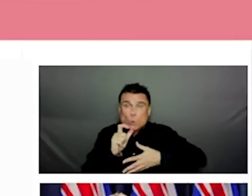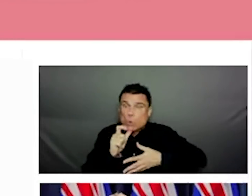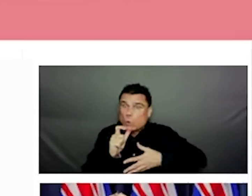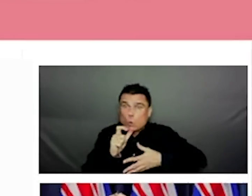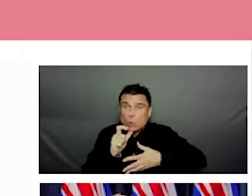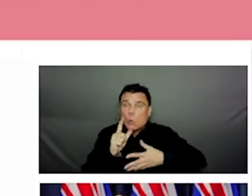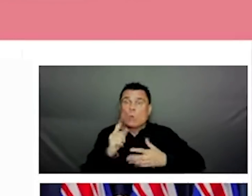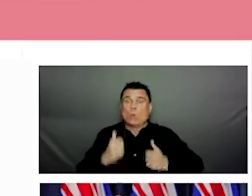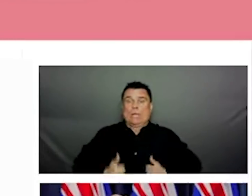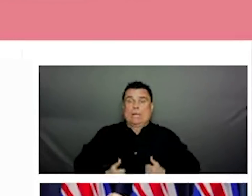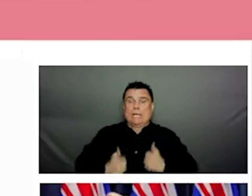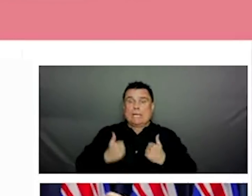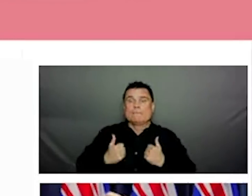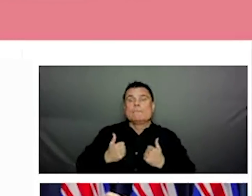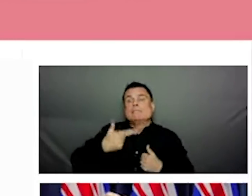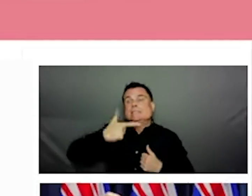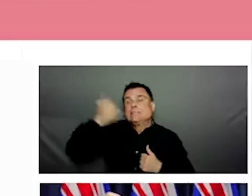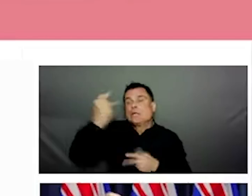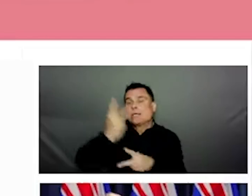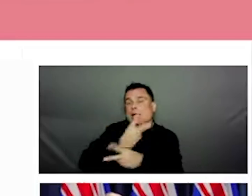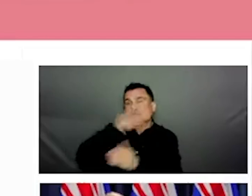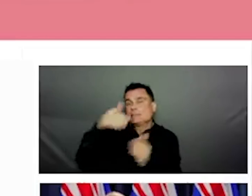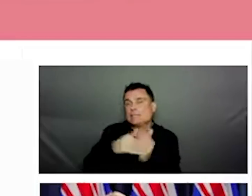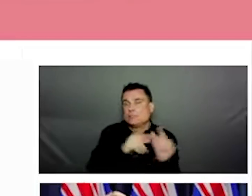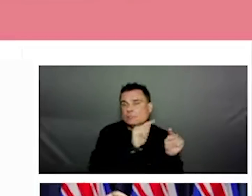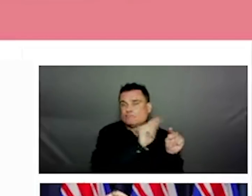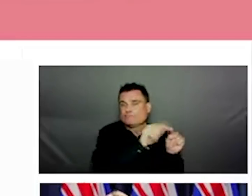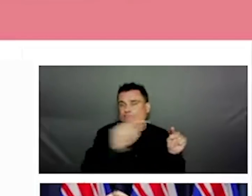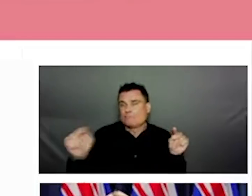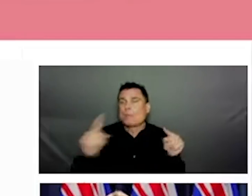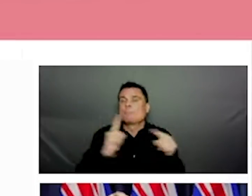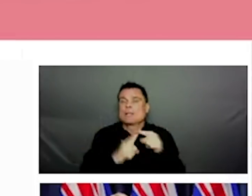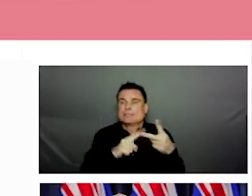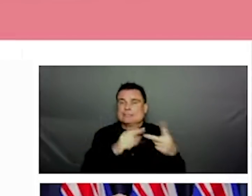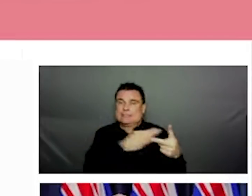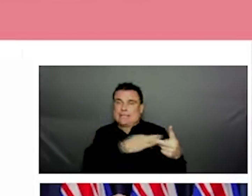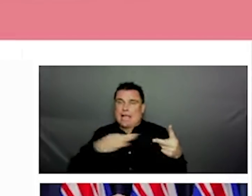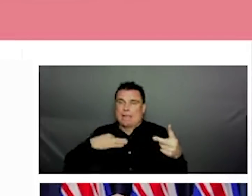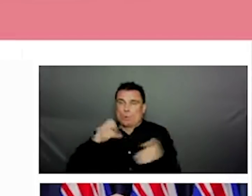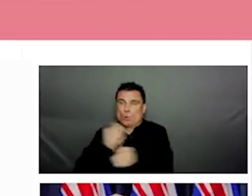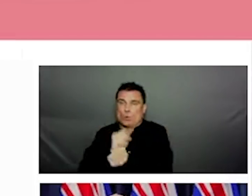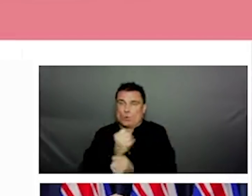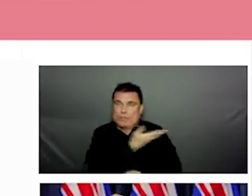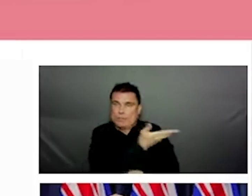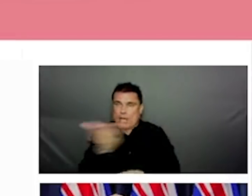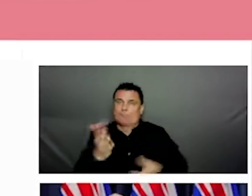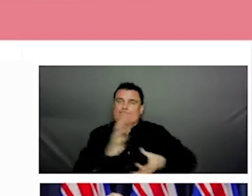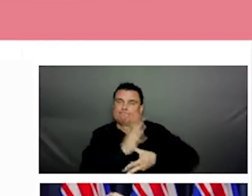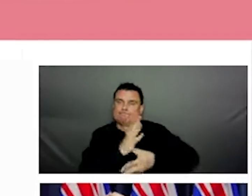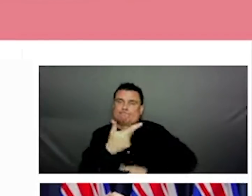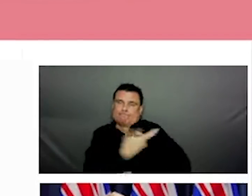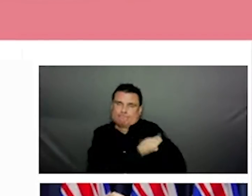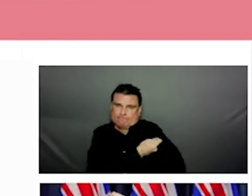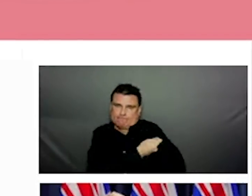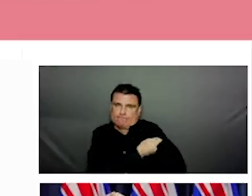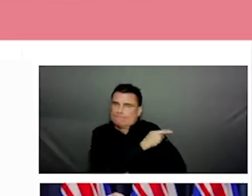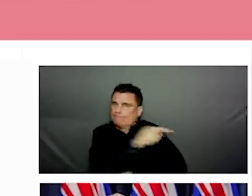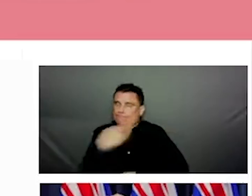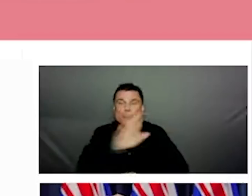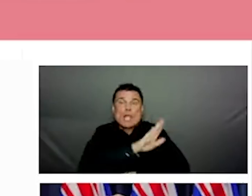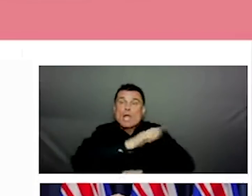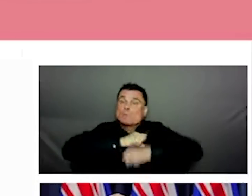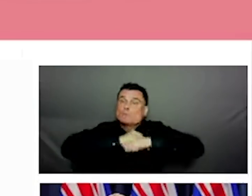that from the very beginning. Those are the people that we know need our protection most. And that's approximately